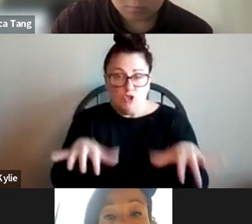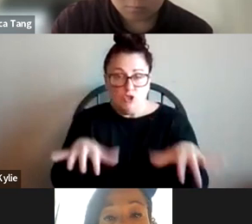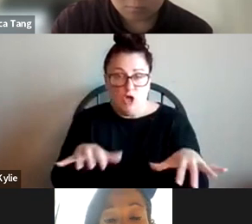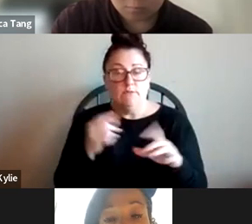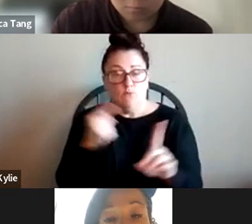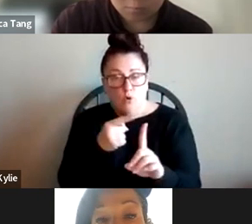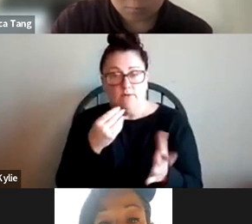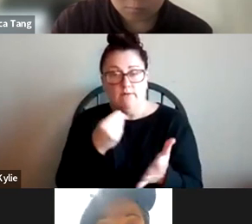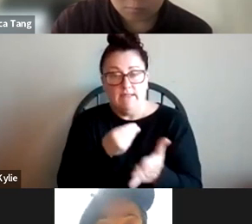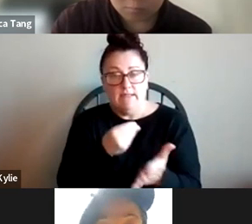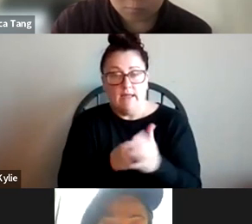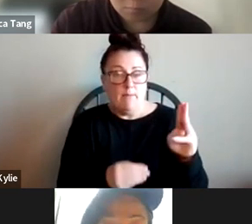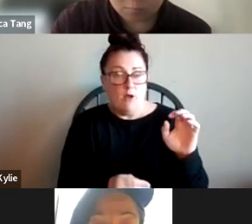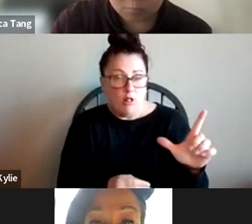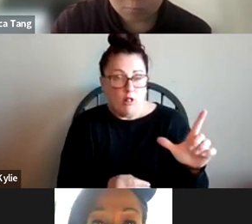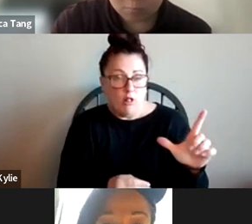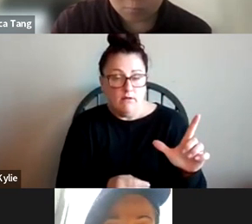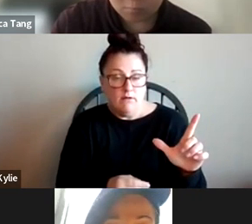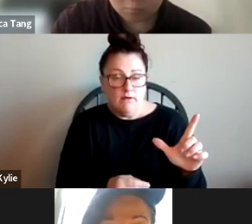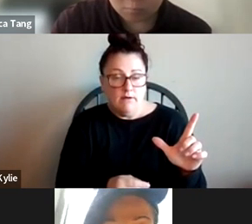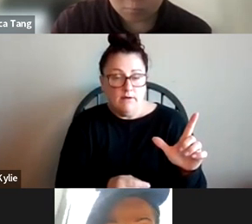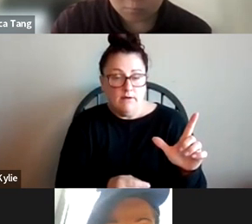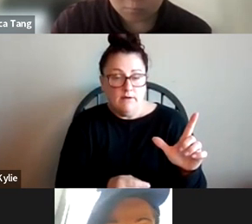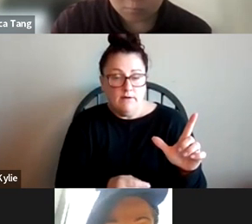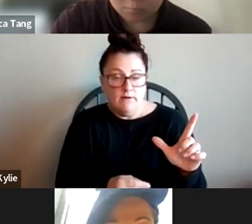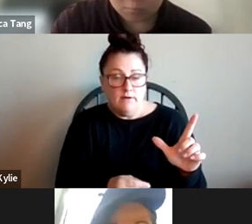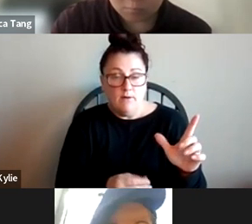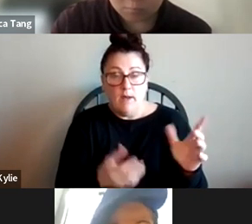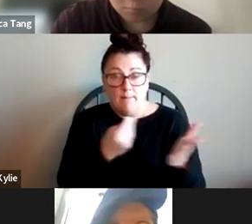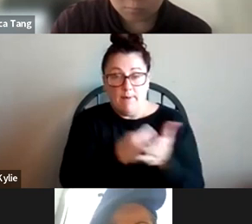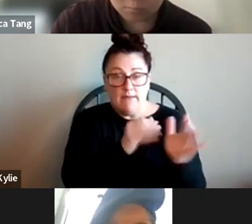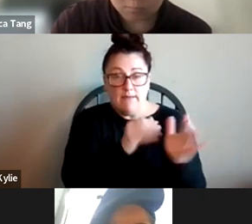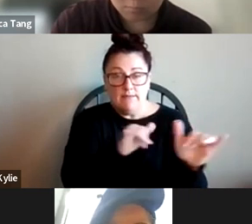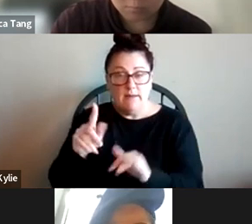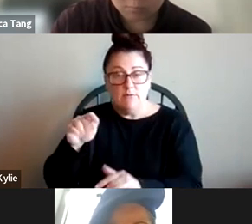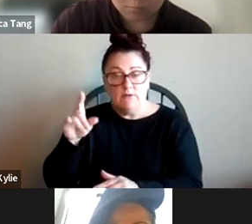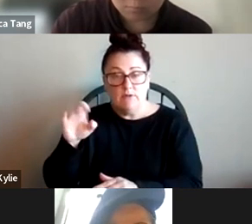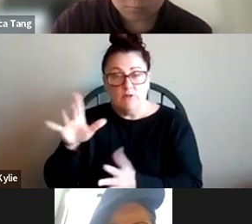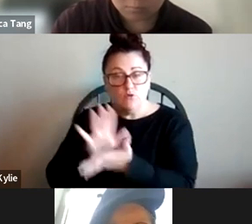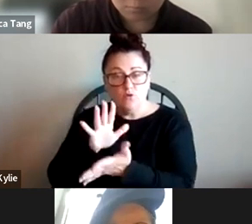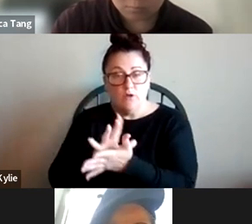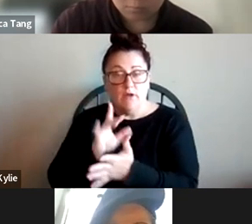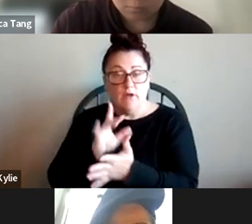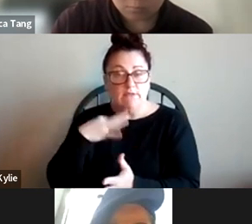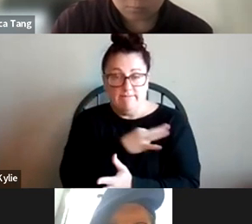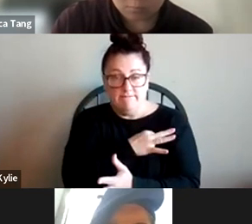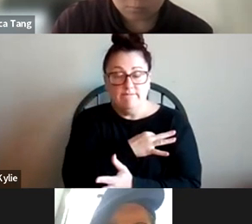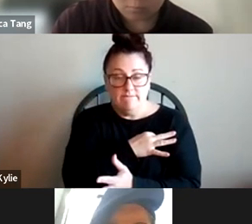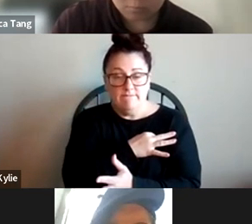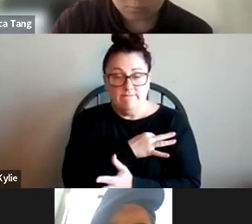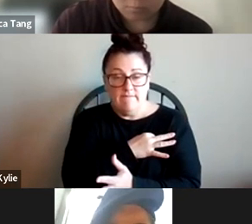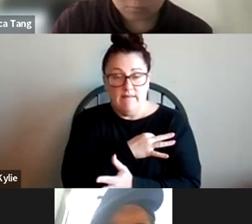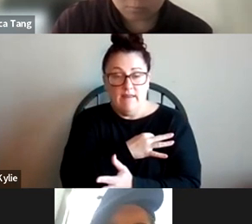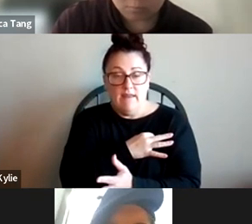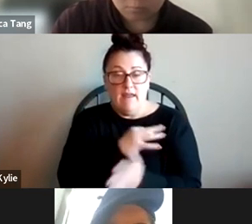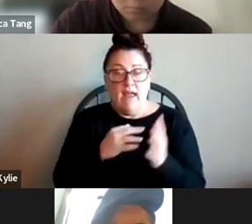point in our funding model, is that we are funded the same way as our traditional schools in terms of our staffing, and our facilities